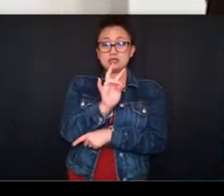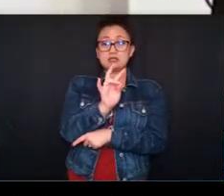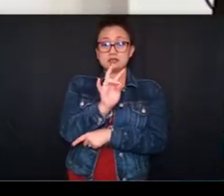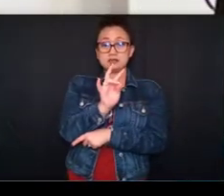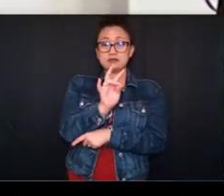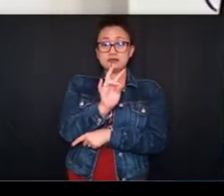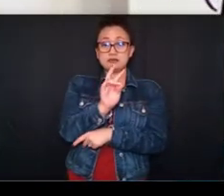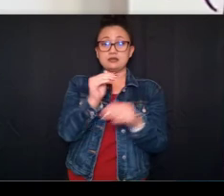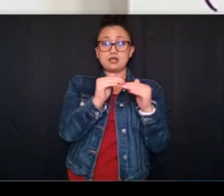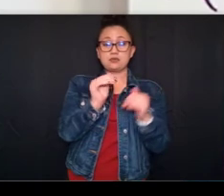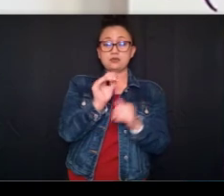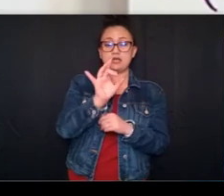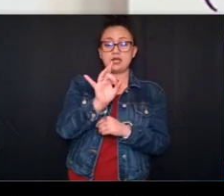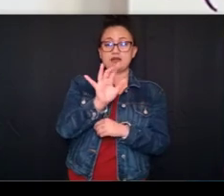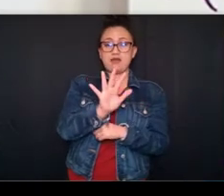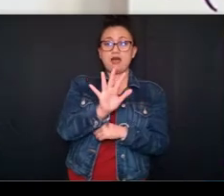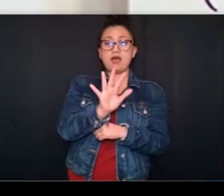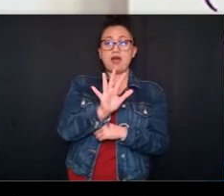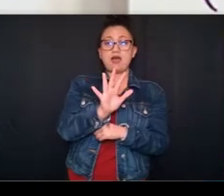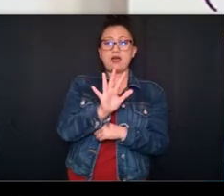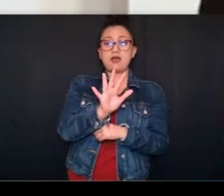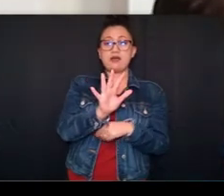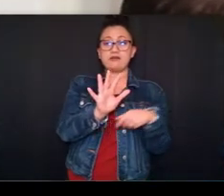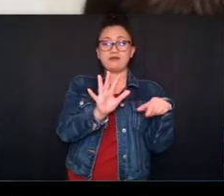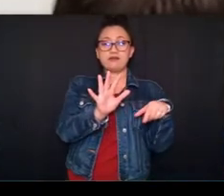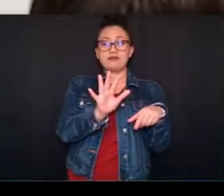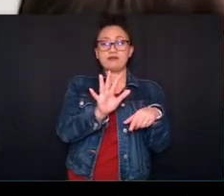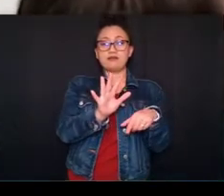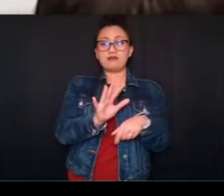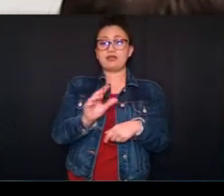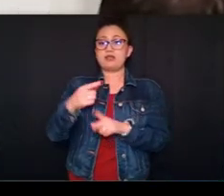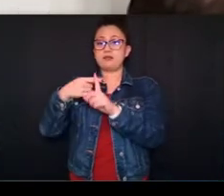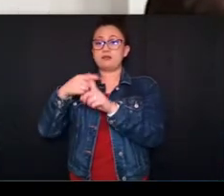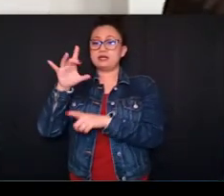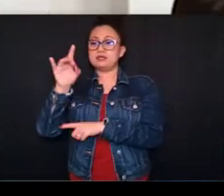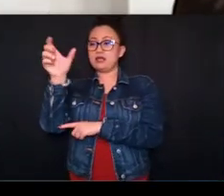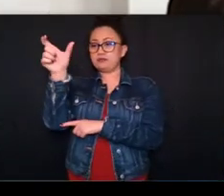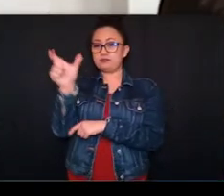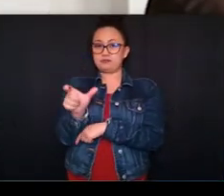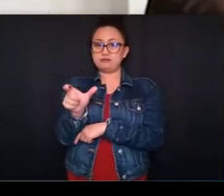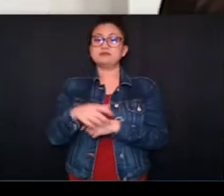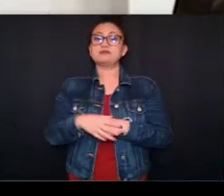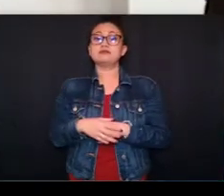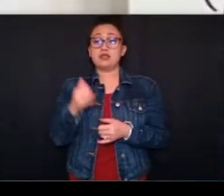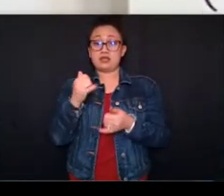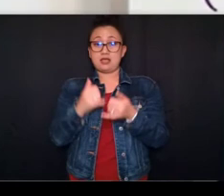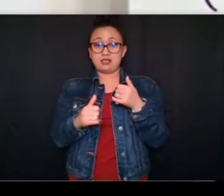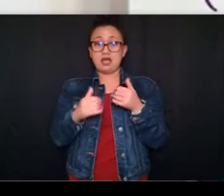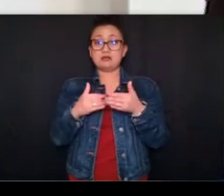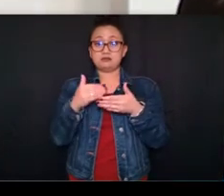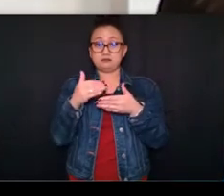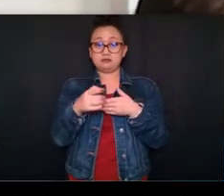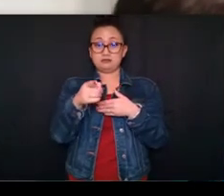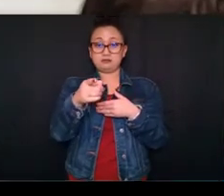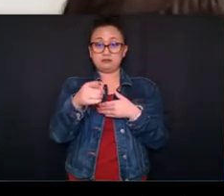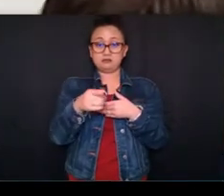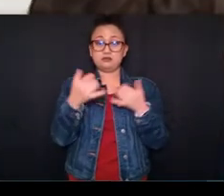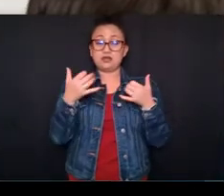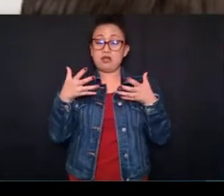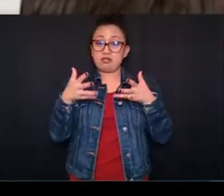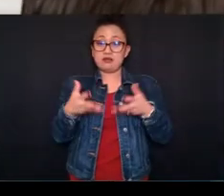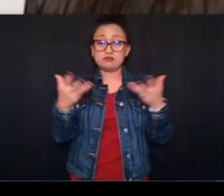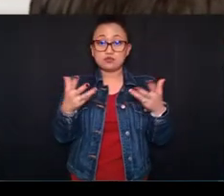give you 85, and then we carry the plus 8 down because we have to do that in the very last step. The only thing remaining is addition,